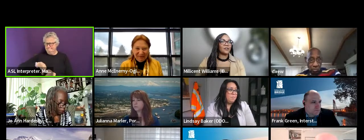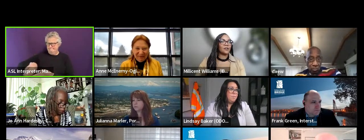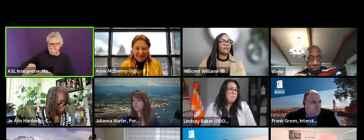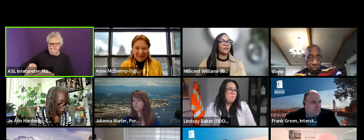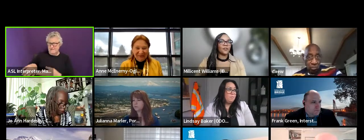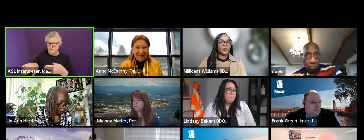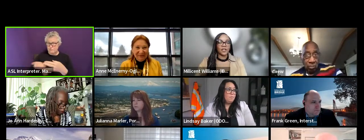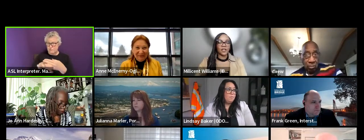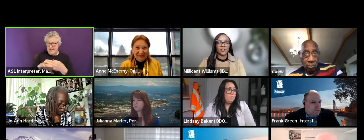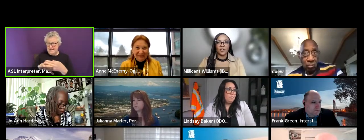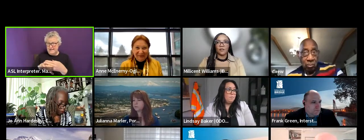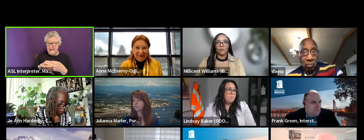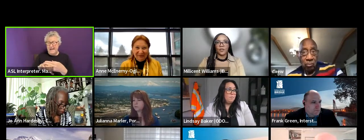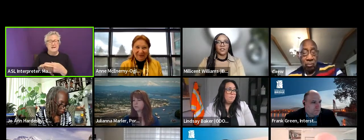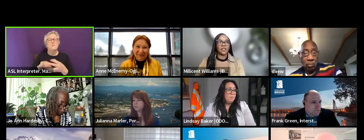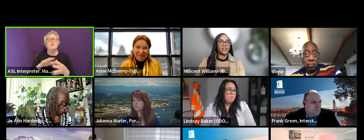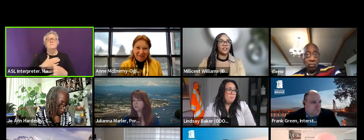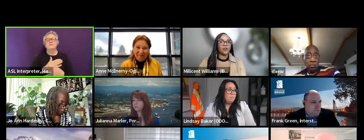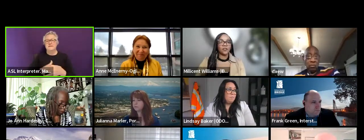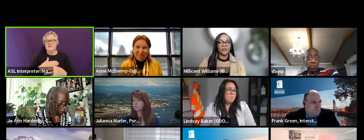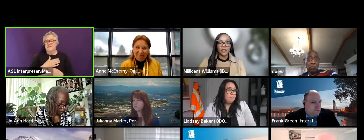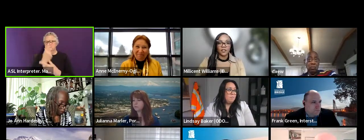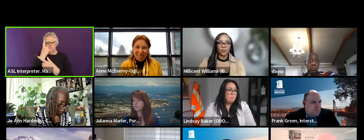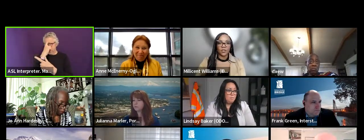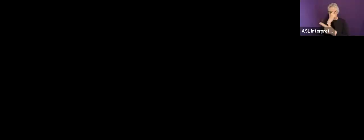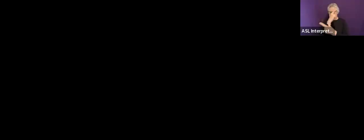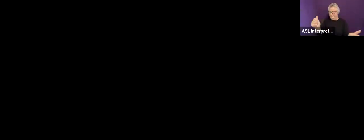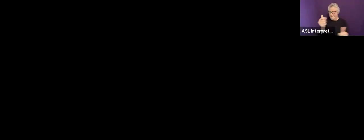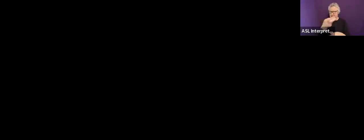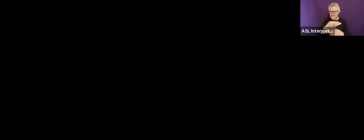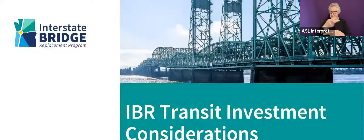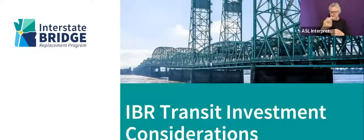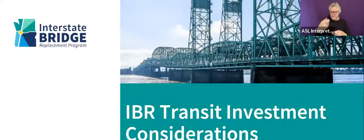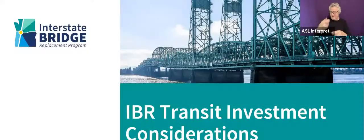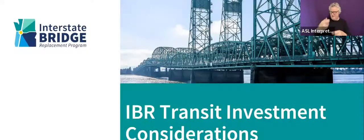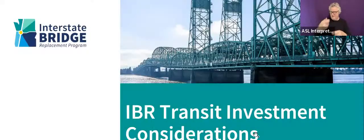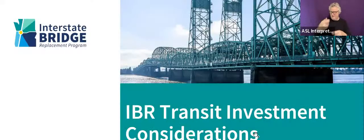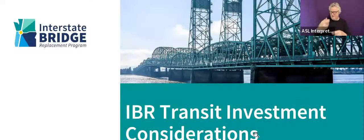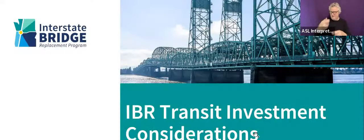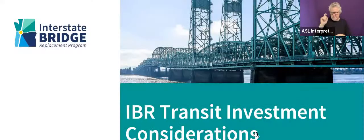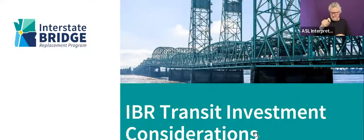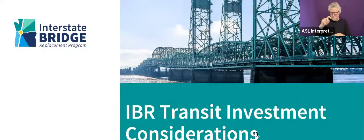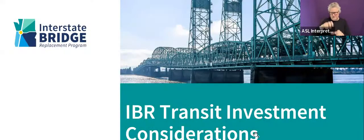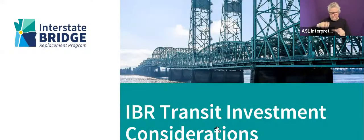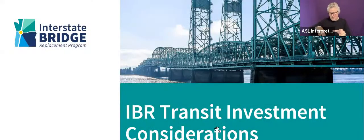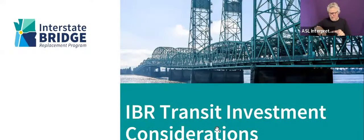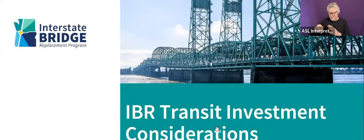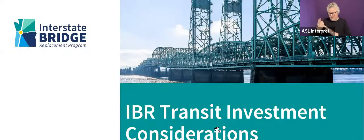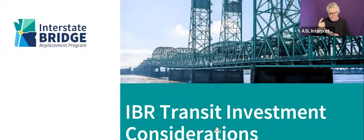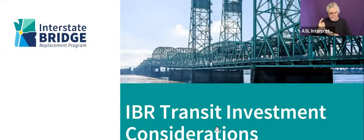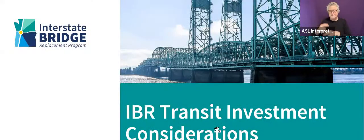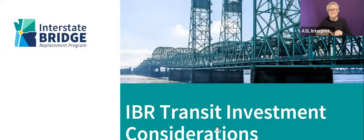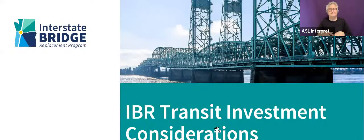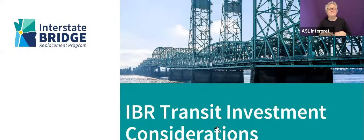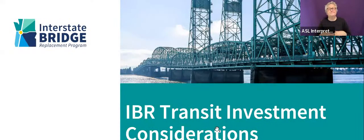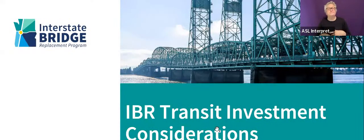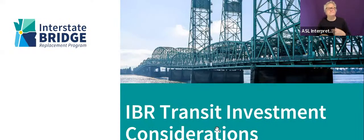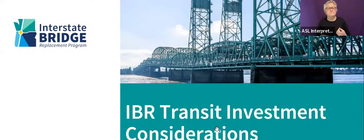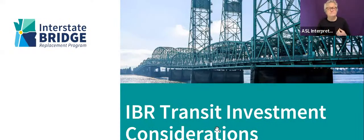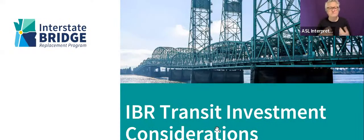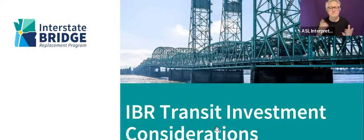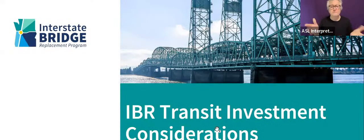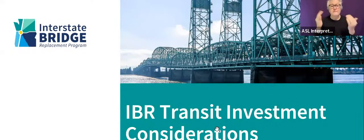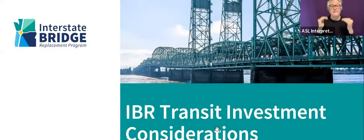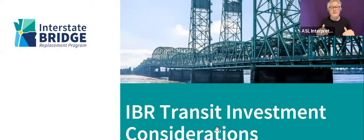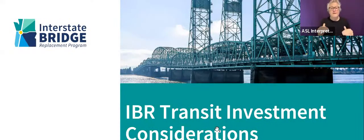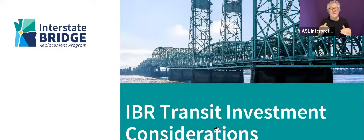is a technical overview and data sharing presentation on transit. We started the conversation last week and we're going to finish it this week, or at least we'll